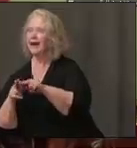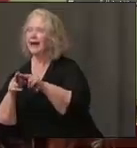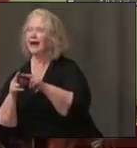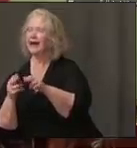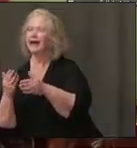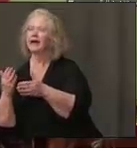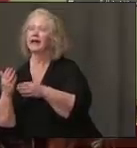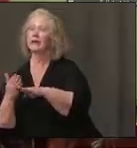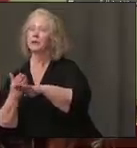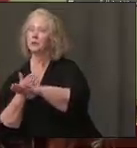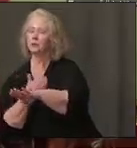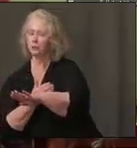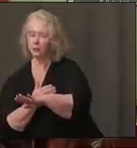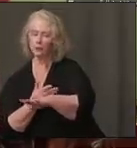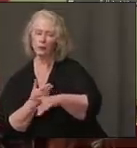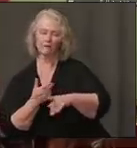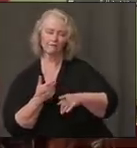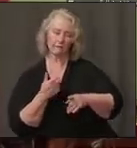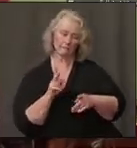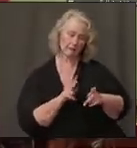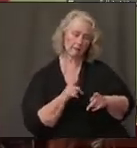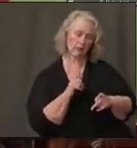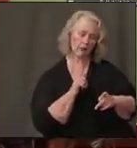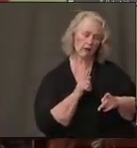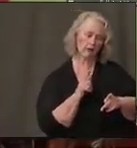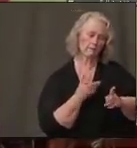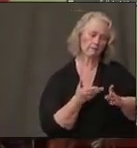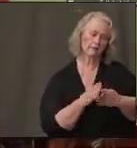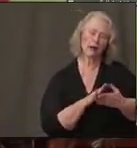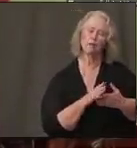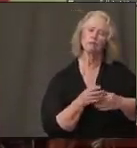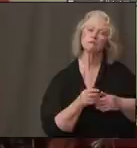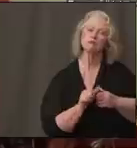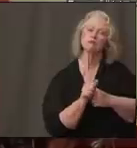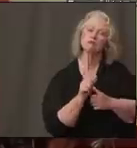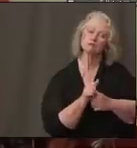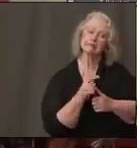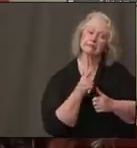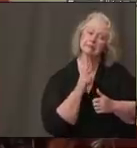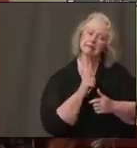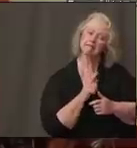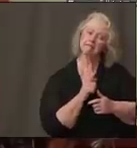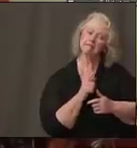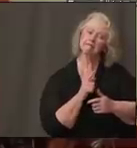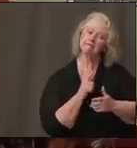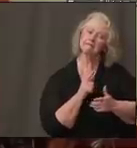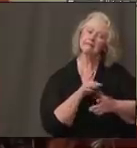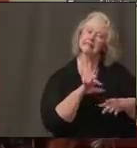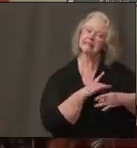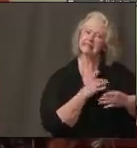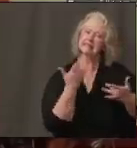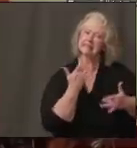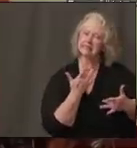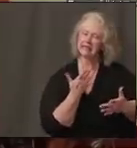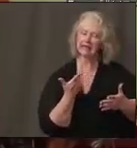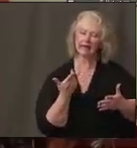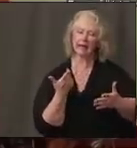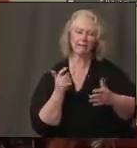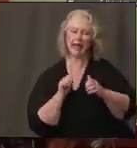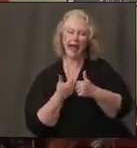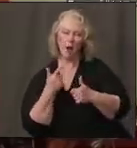role or should that have played any role in looking at how we weigh these cost-benefit